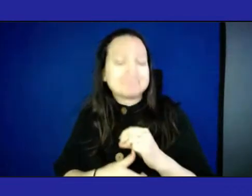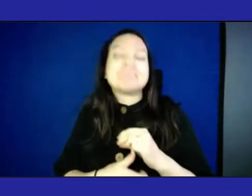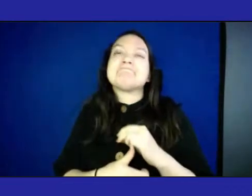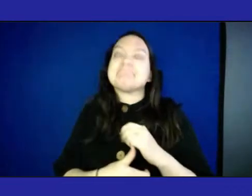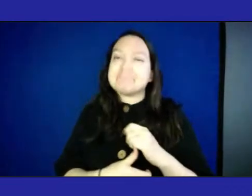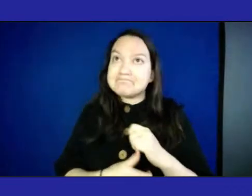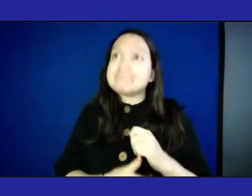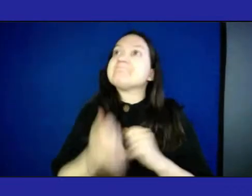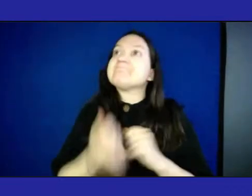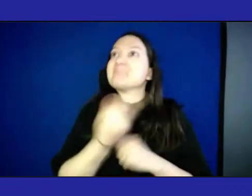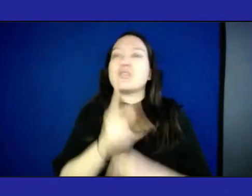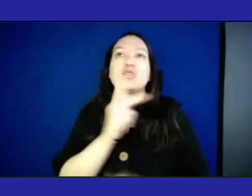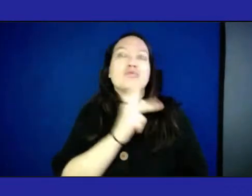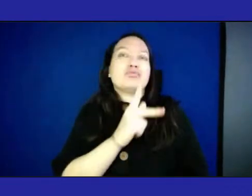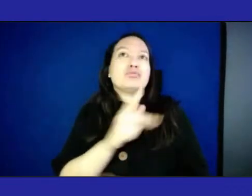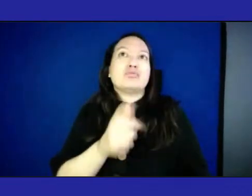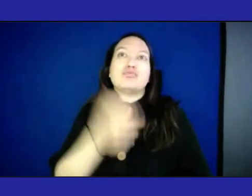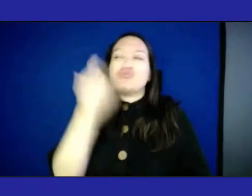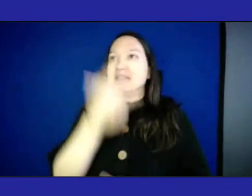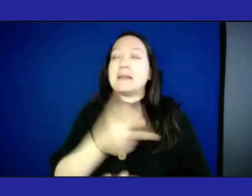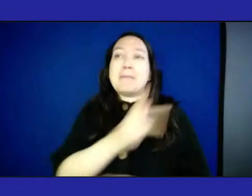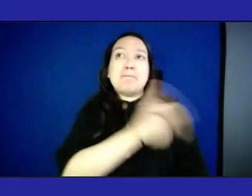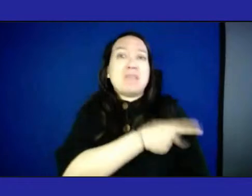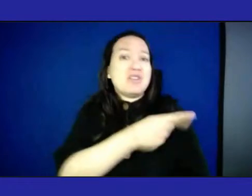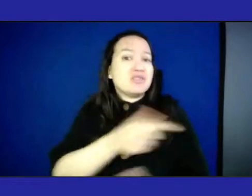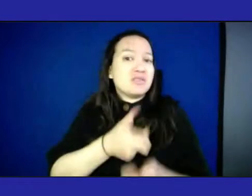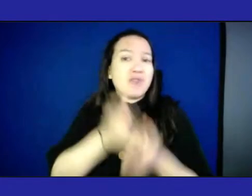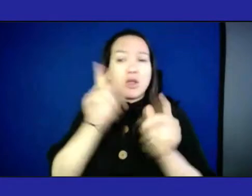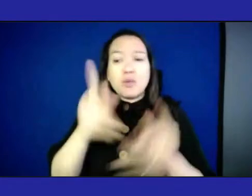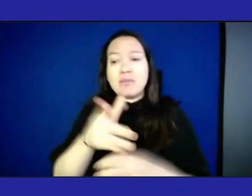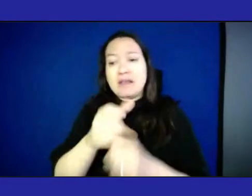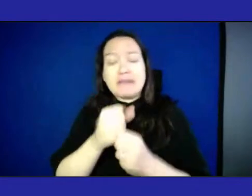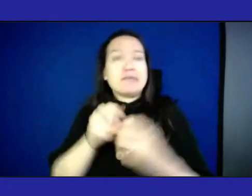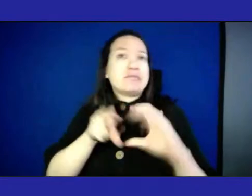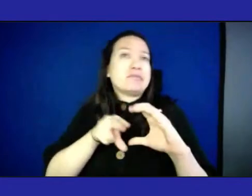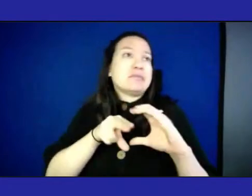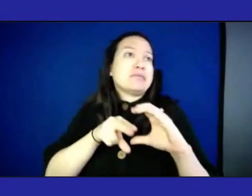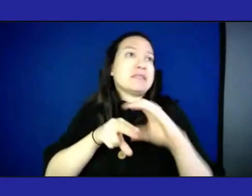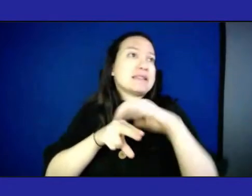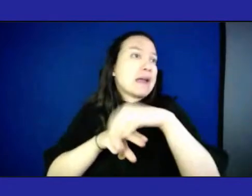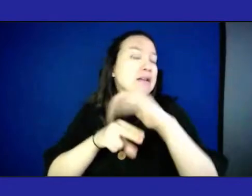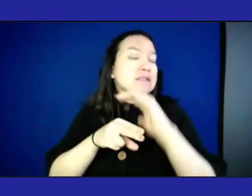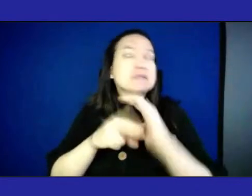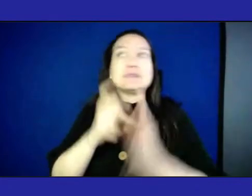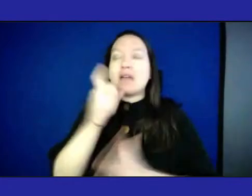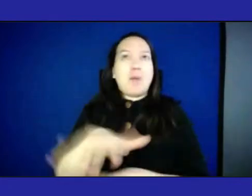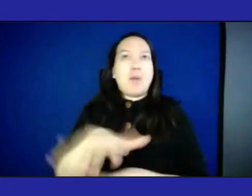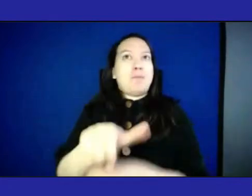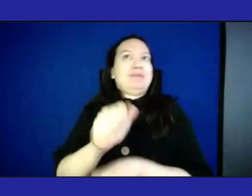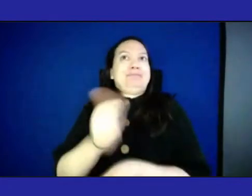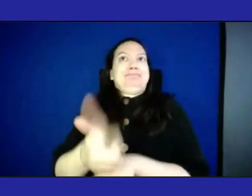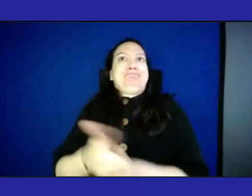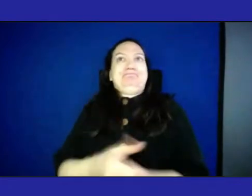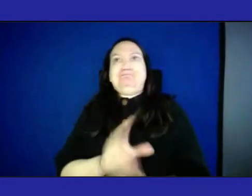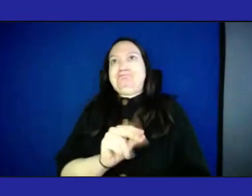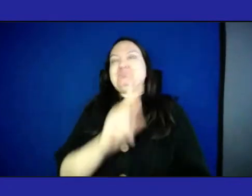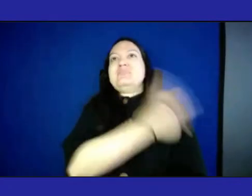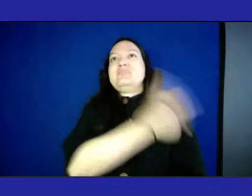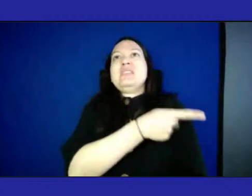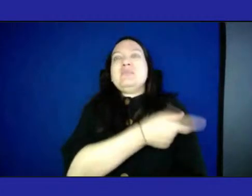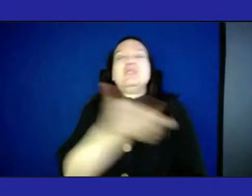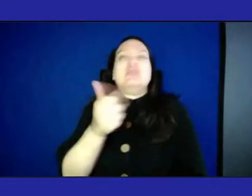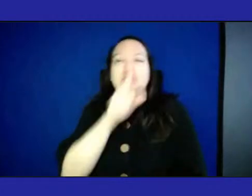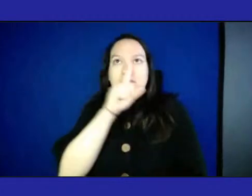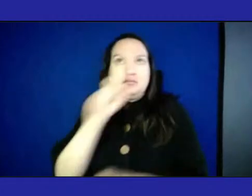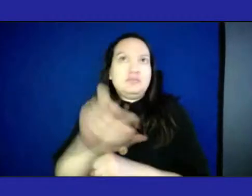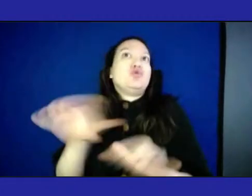Patients following up and getting the scans. It's not so much getting an appointment, it's really just the patients following through on the order that's